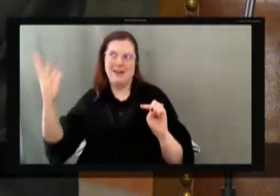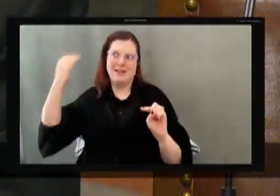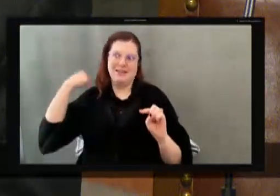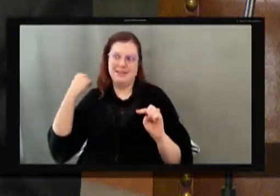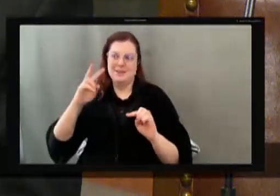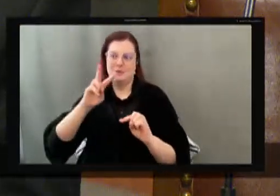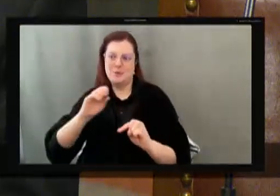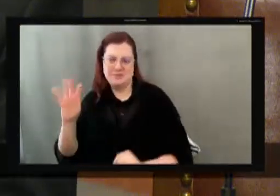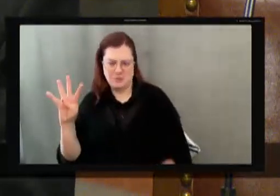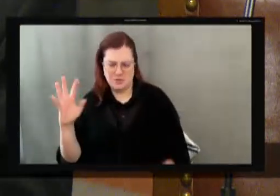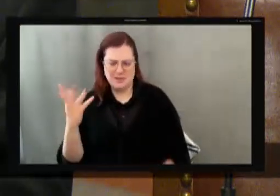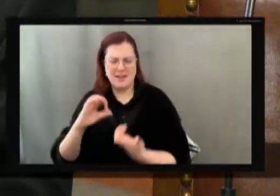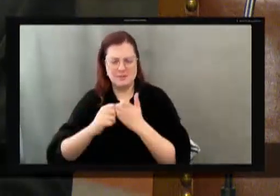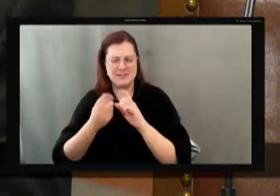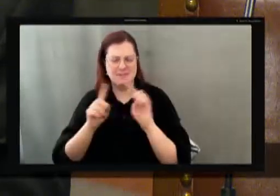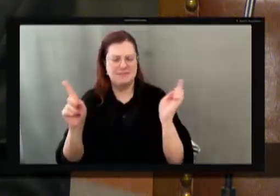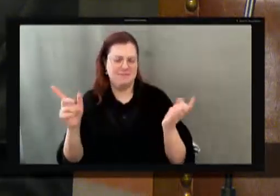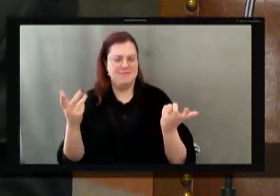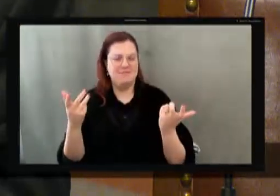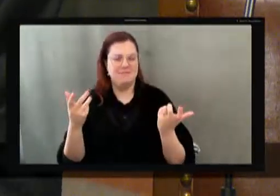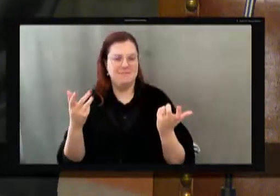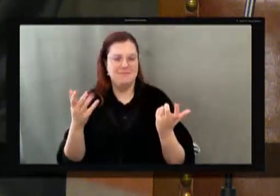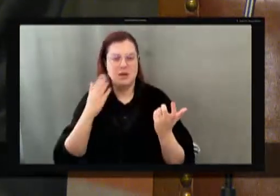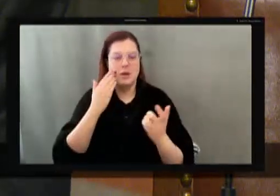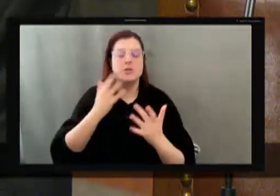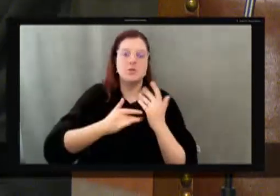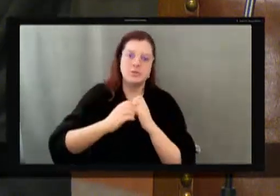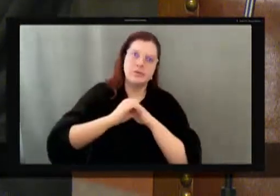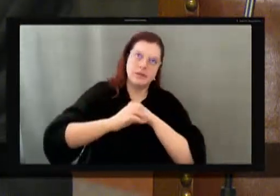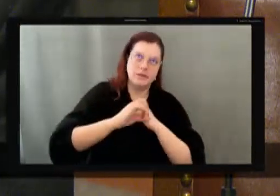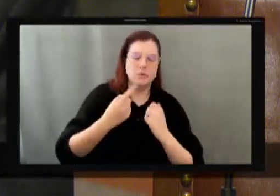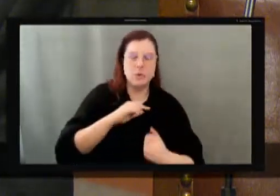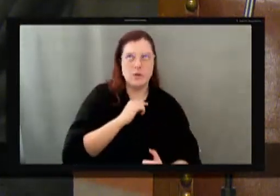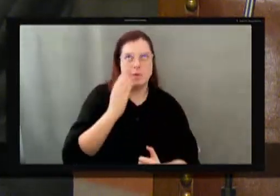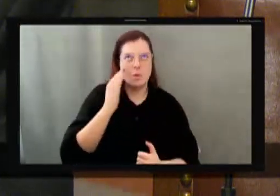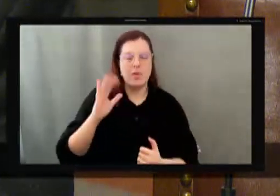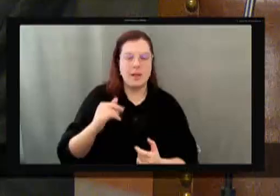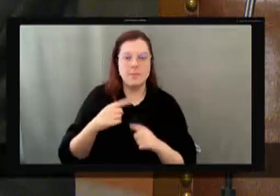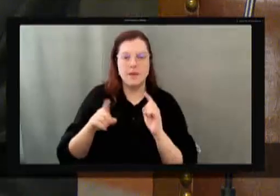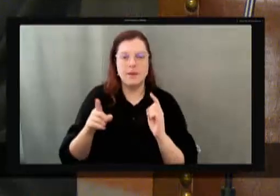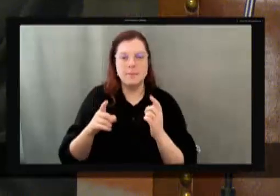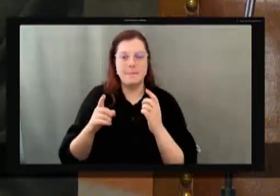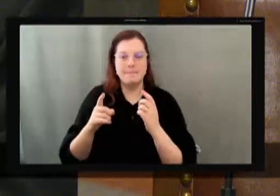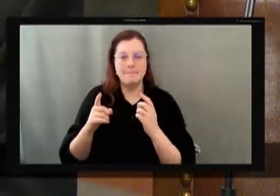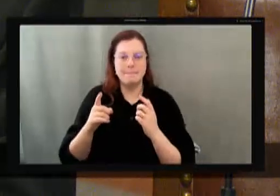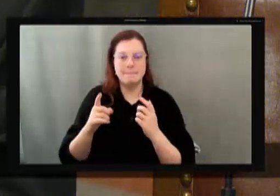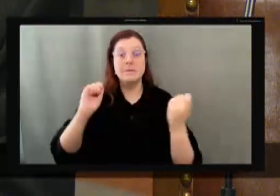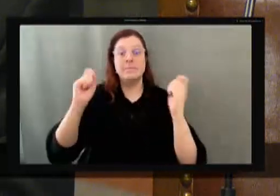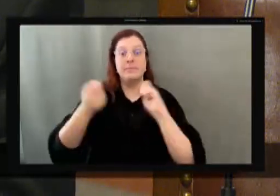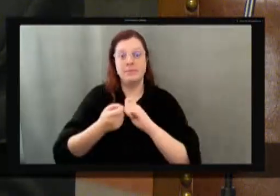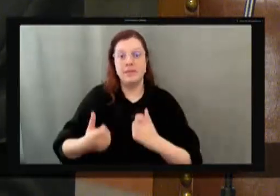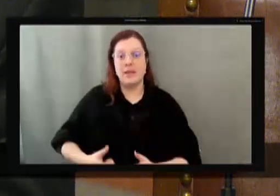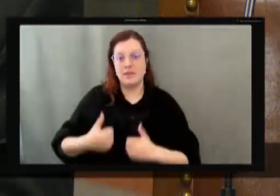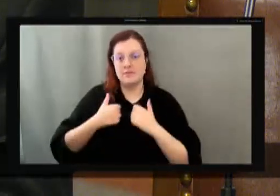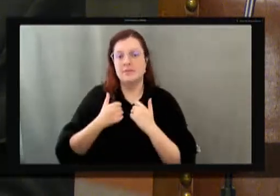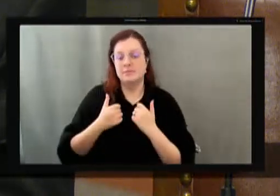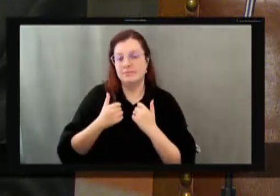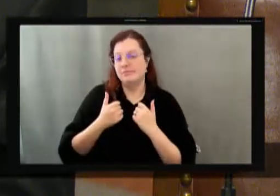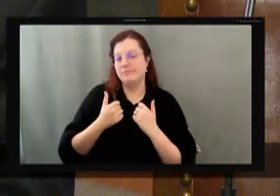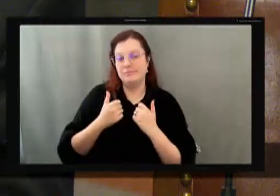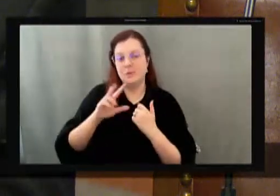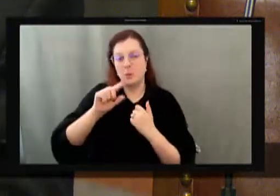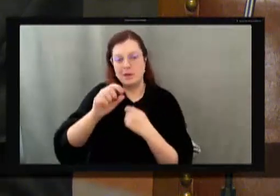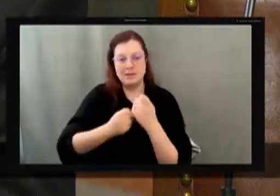you know, besides, you know, the reality of social media, you know, that we all know has transformed our lives over the last two decades, you know, what, you know, how